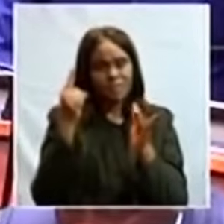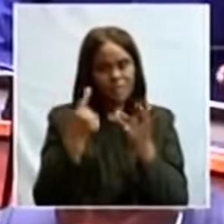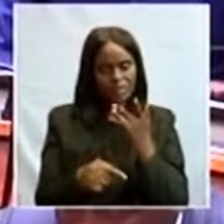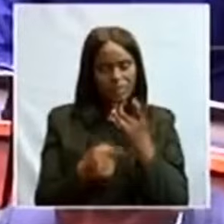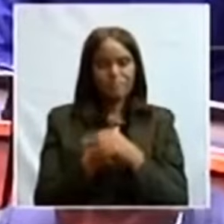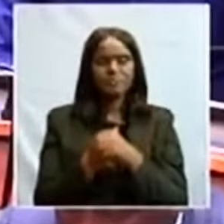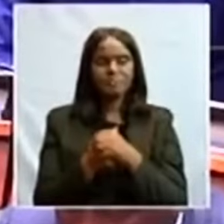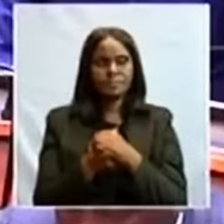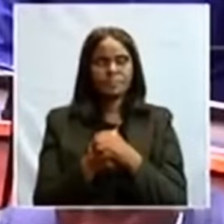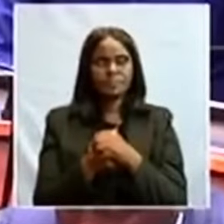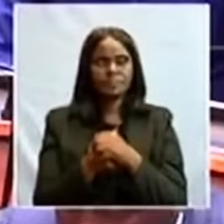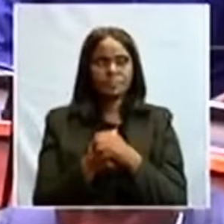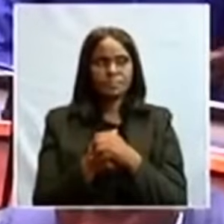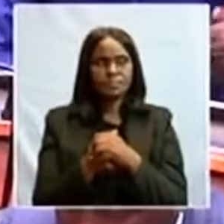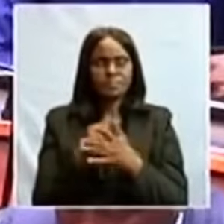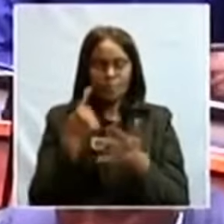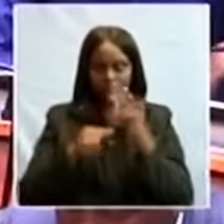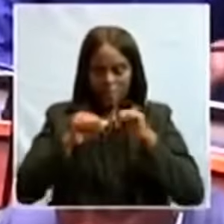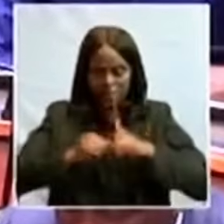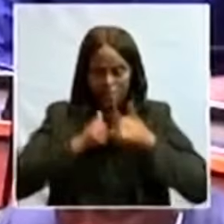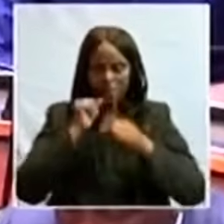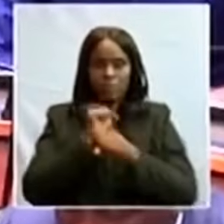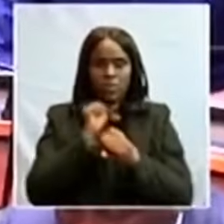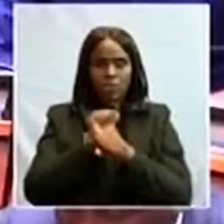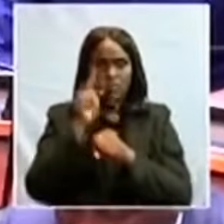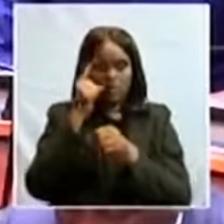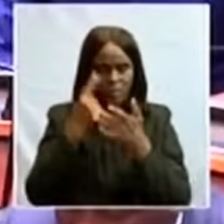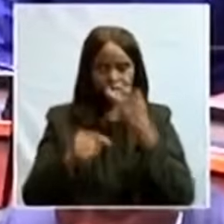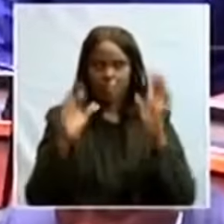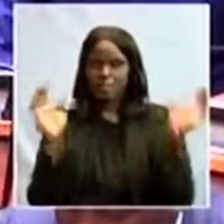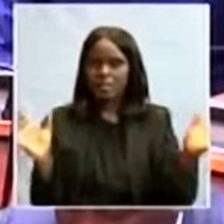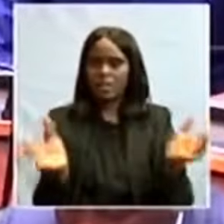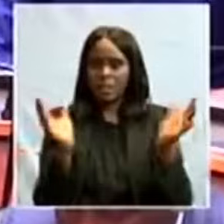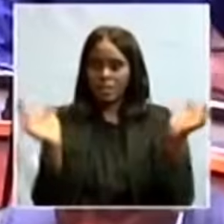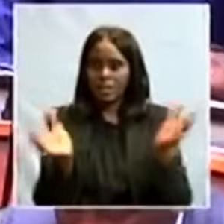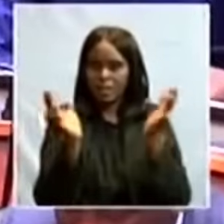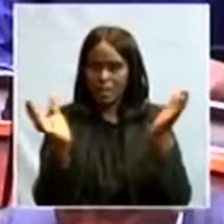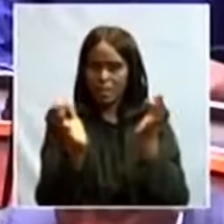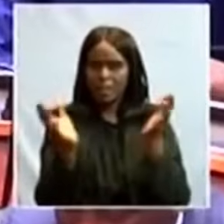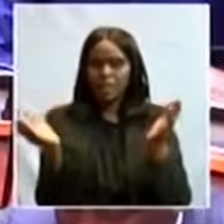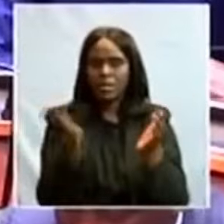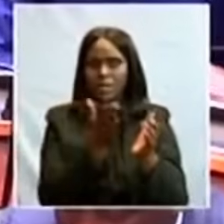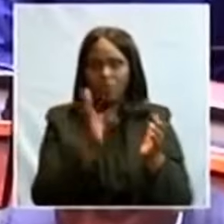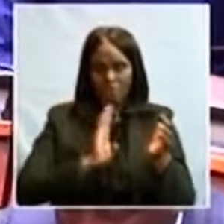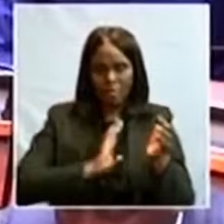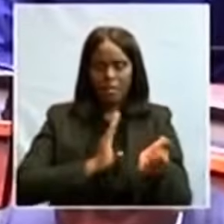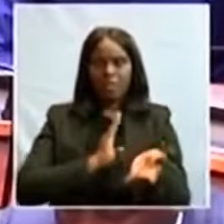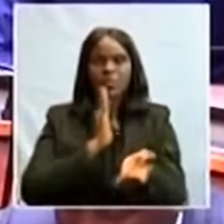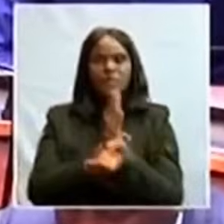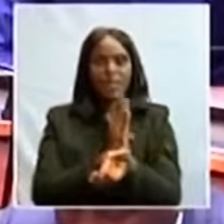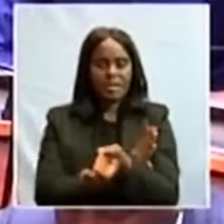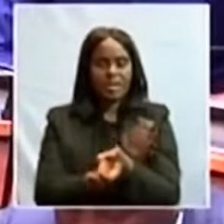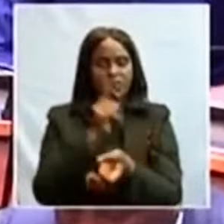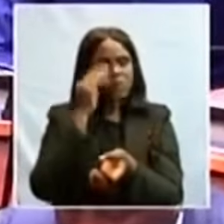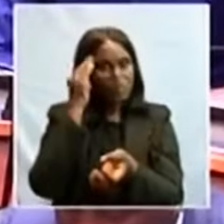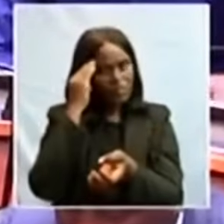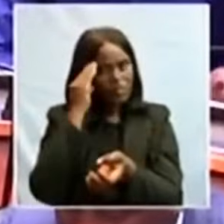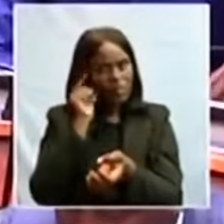foremost, what we are doing first is to encourage Barbara Banda. You know, when